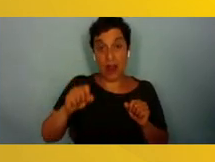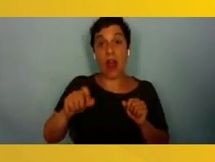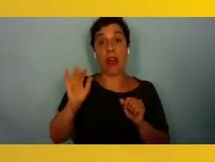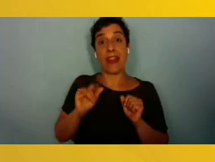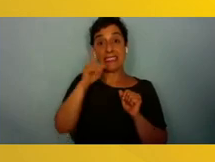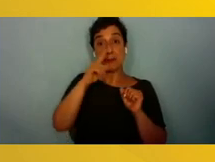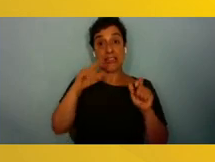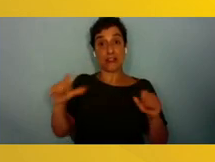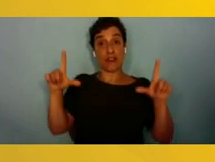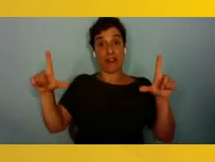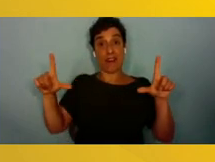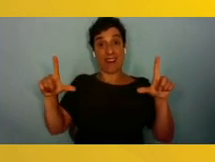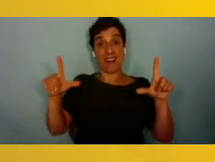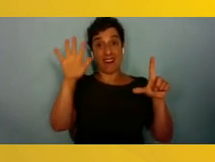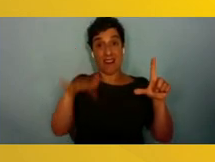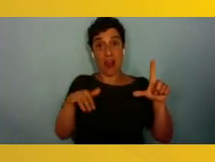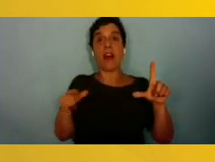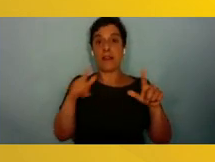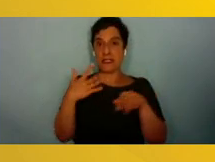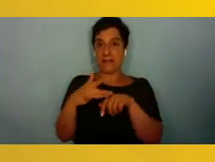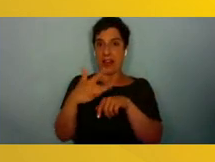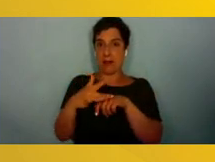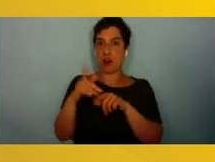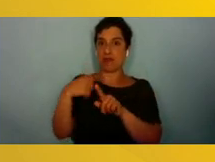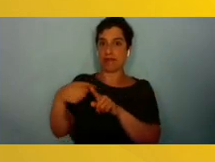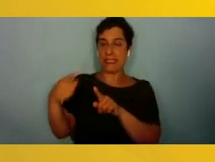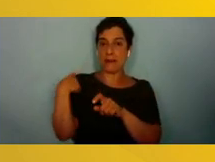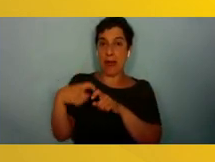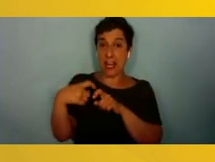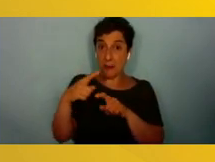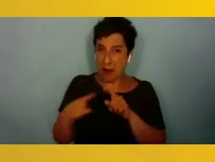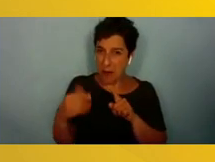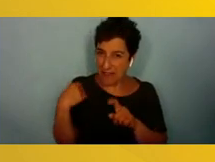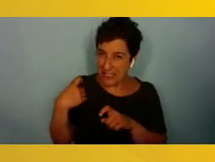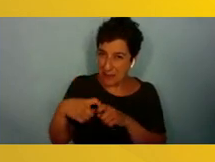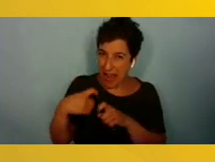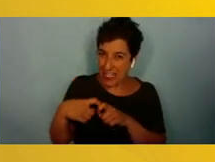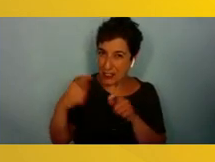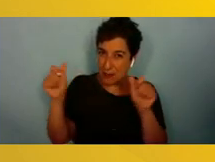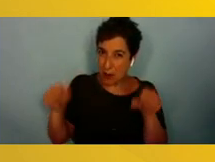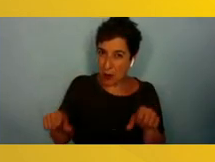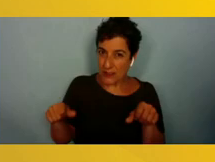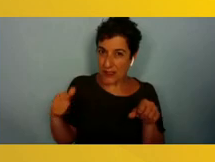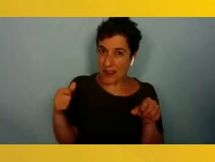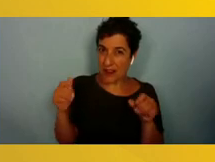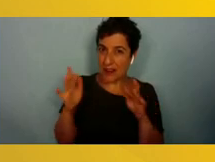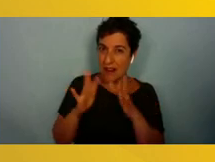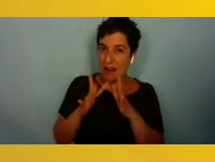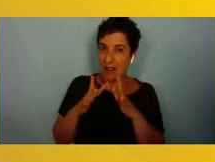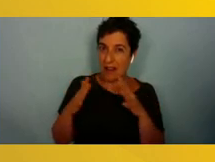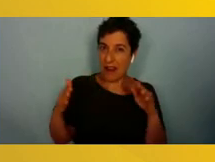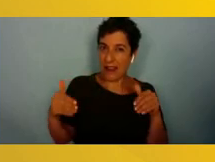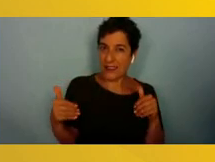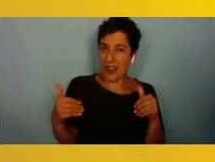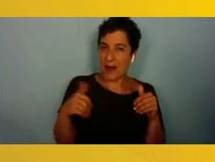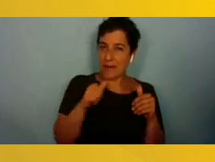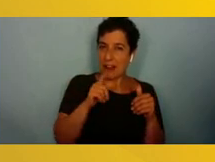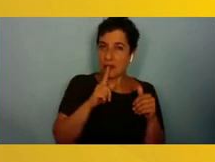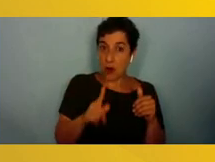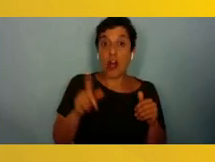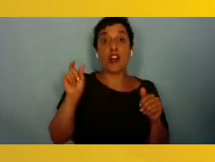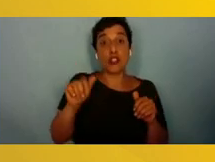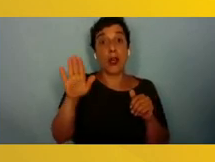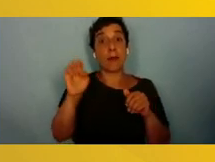Spanish, but I don't know if we have the Spanish one posted yet. So it should be available in